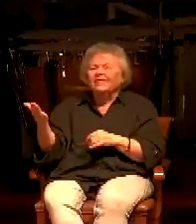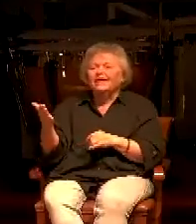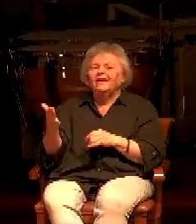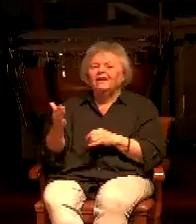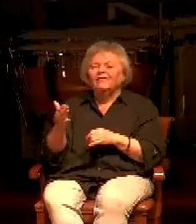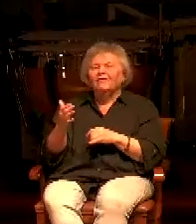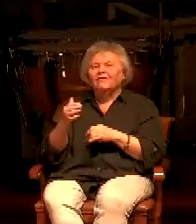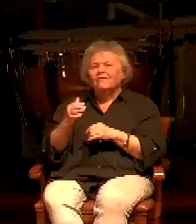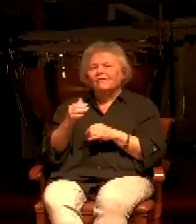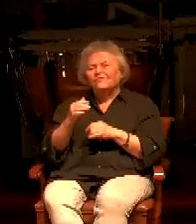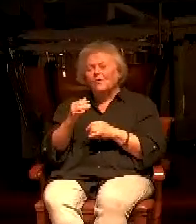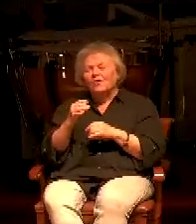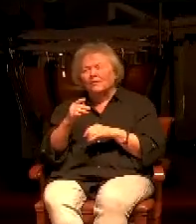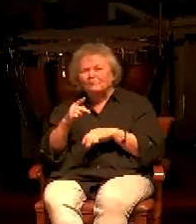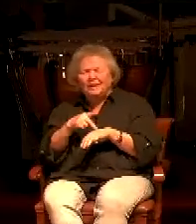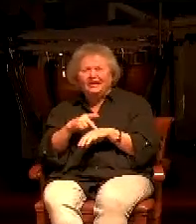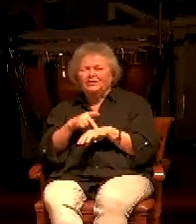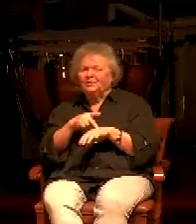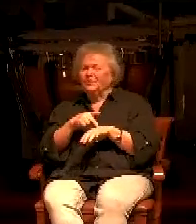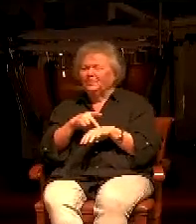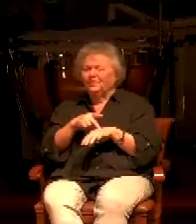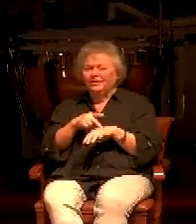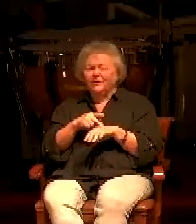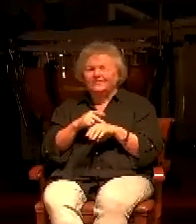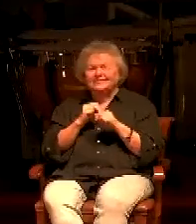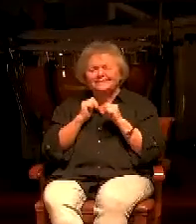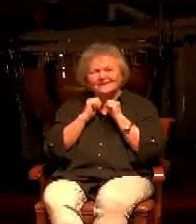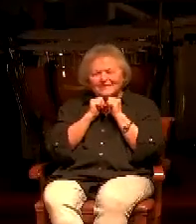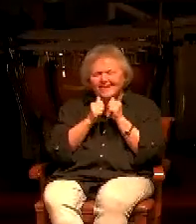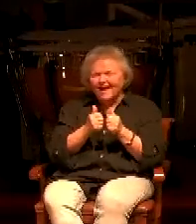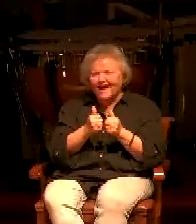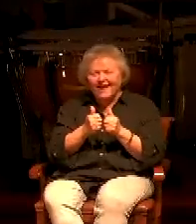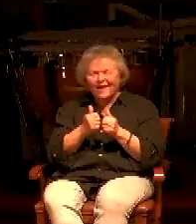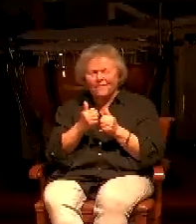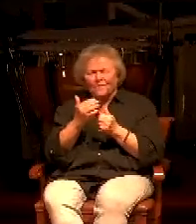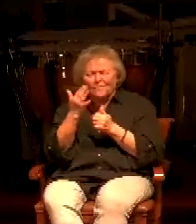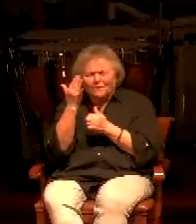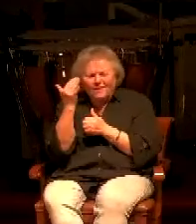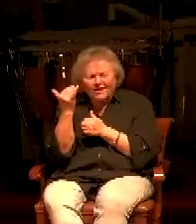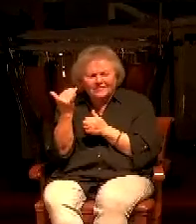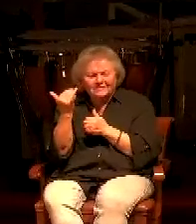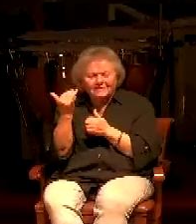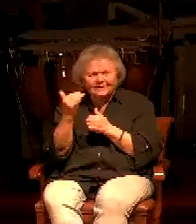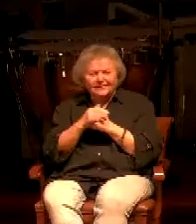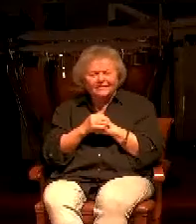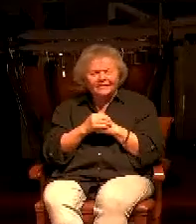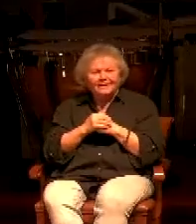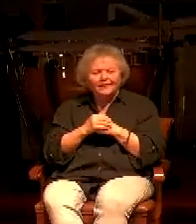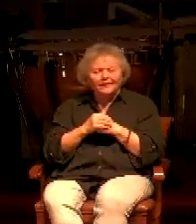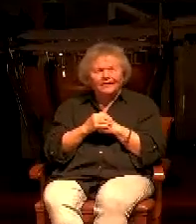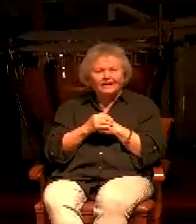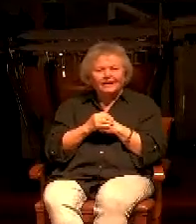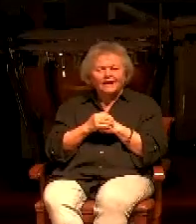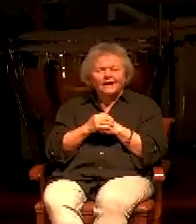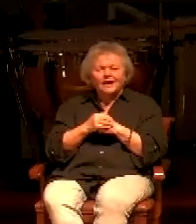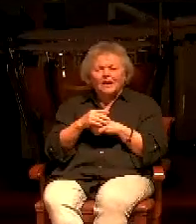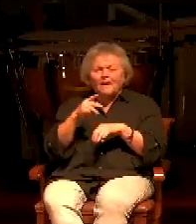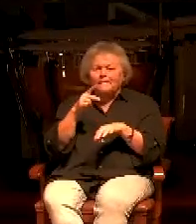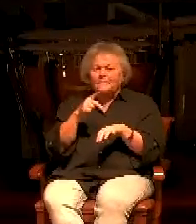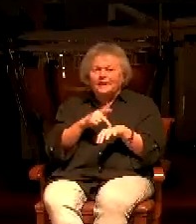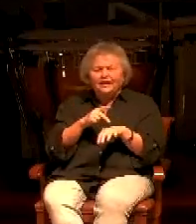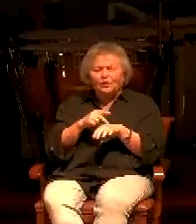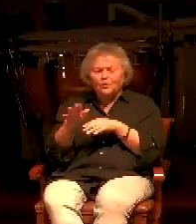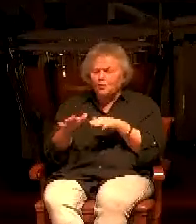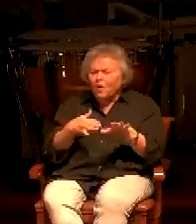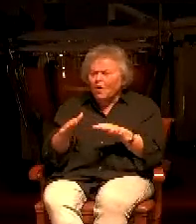the 5,000 with Jesus and communed at the table with Jesus and saw Jesus raise Peter's mother-in-law from the dead. Like he